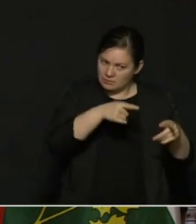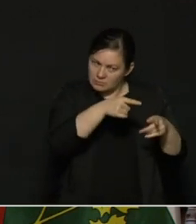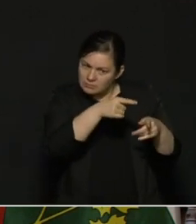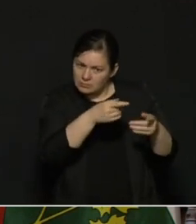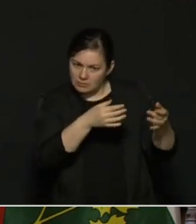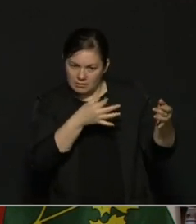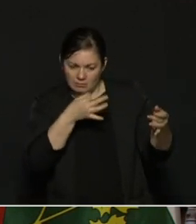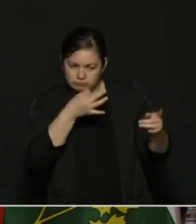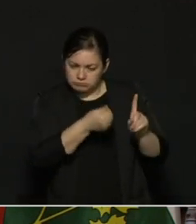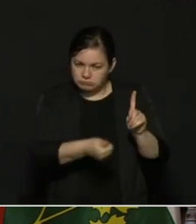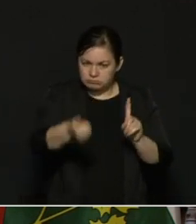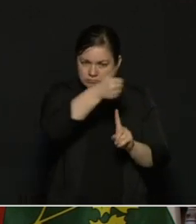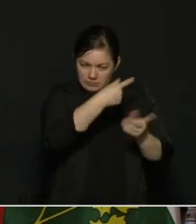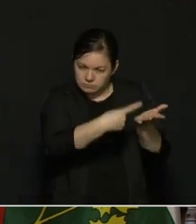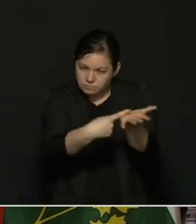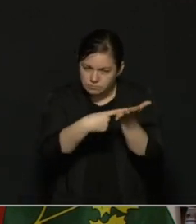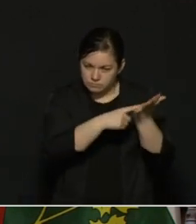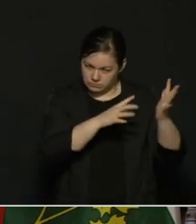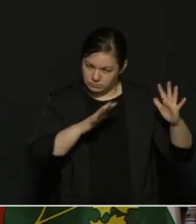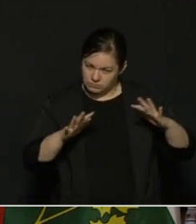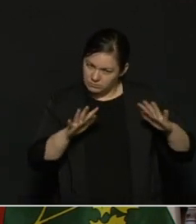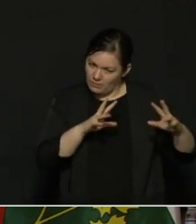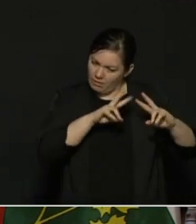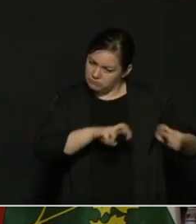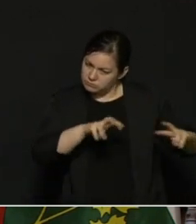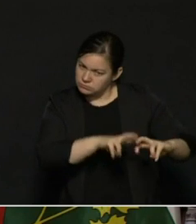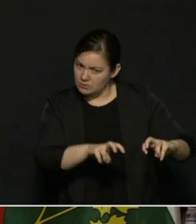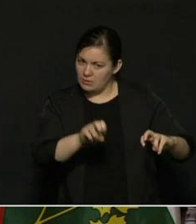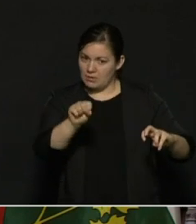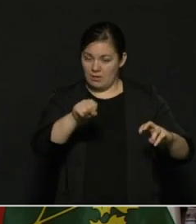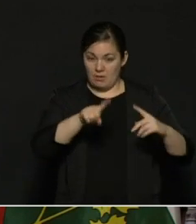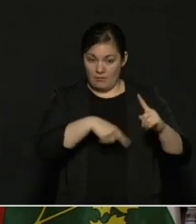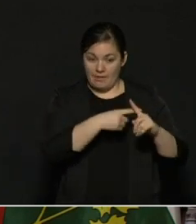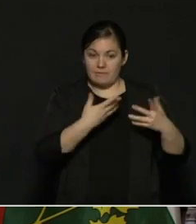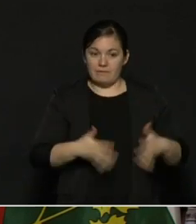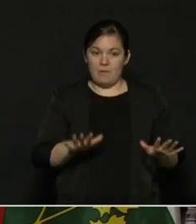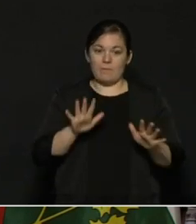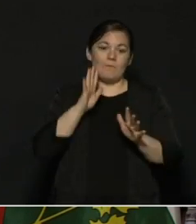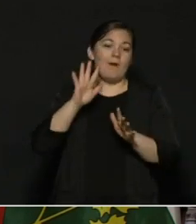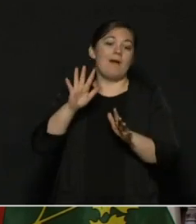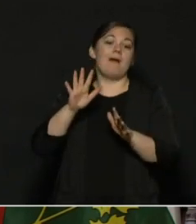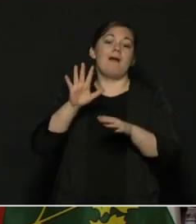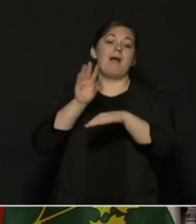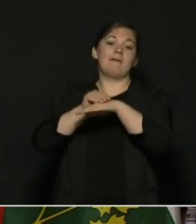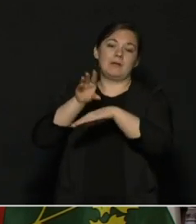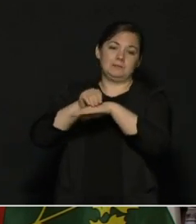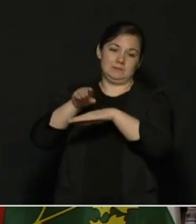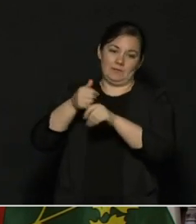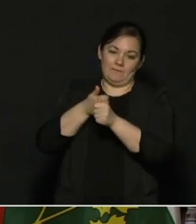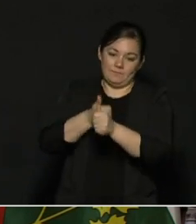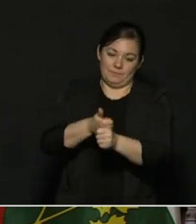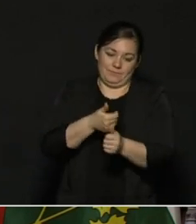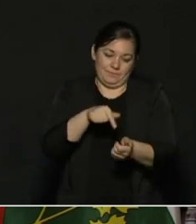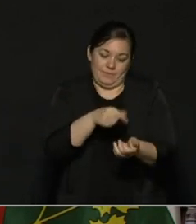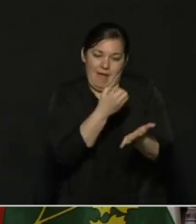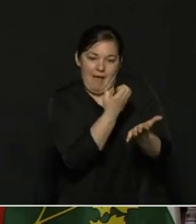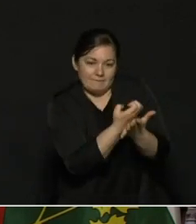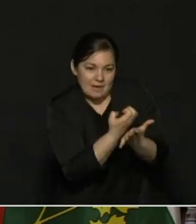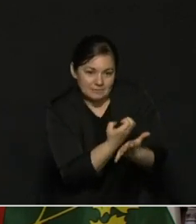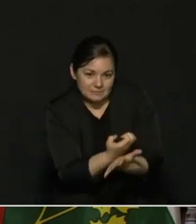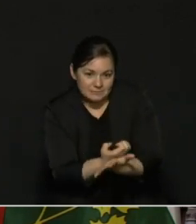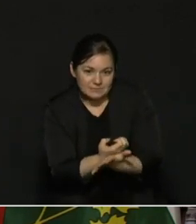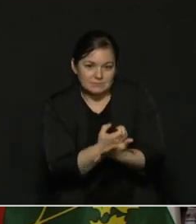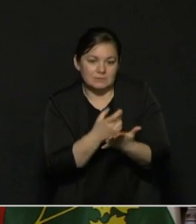possible and to assess that, and then to be able to give some evidence-based advice that is a reasonable risk assessment and aspect